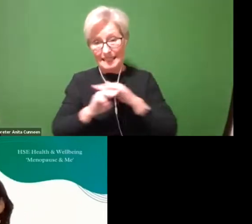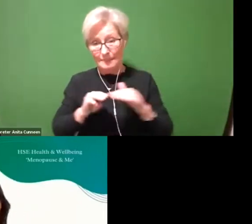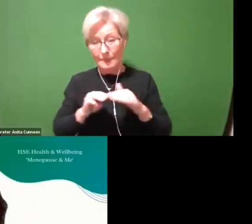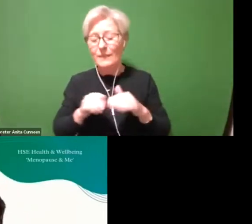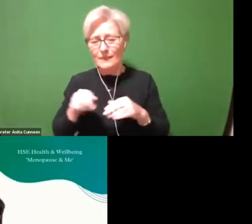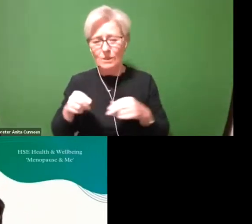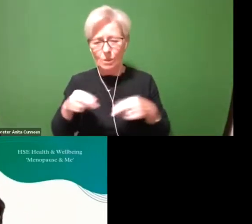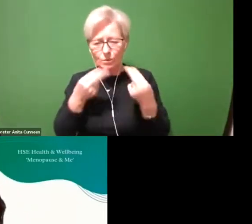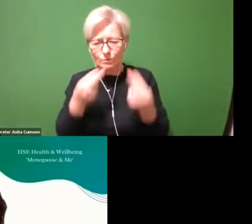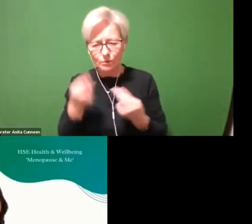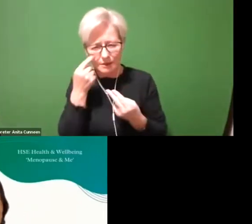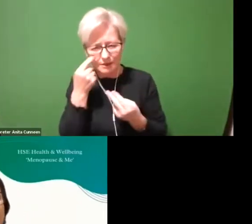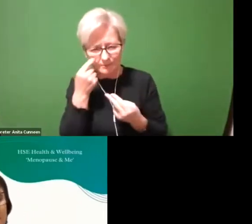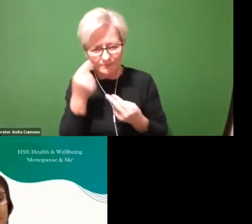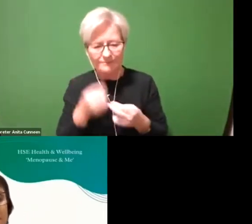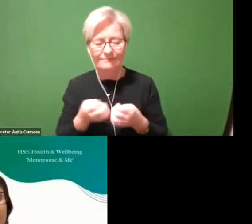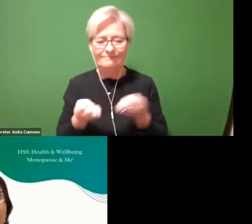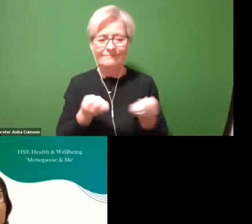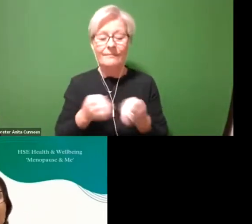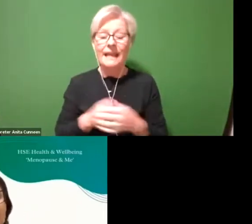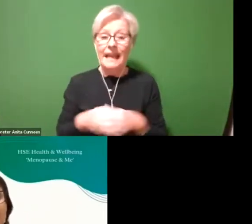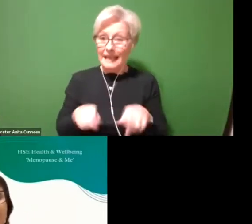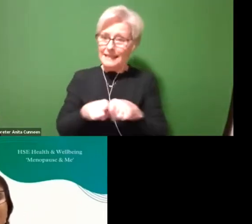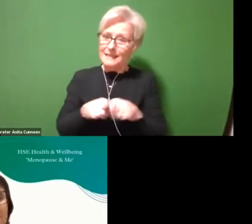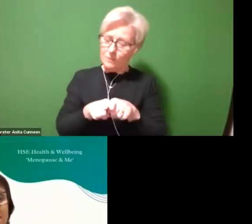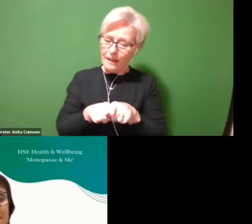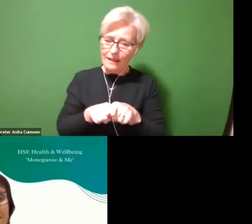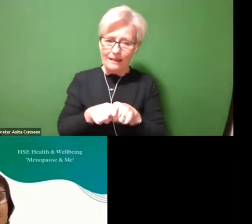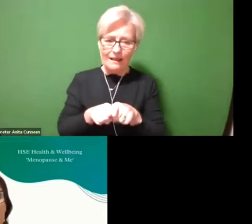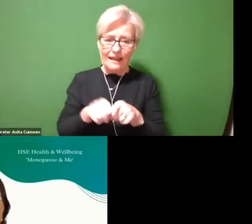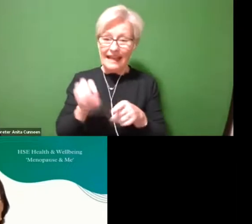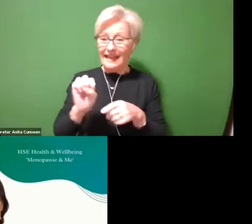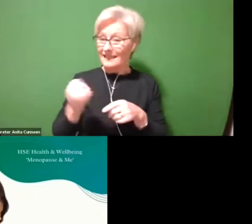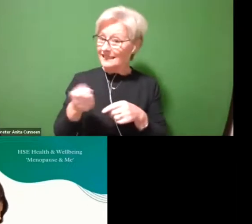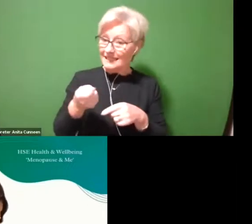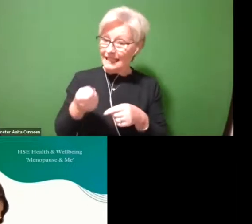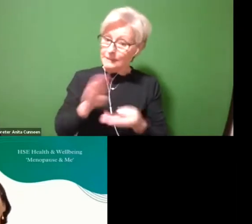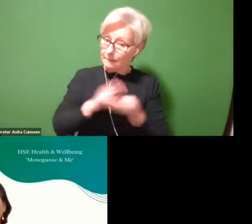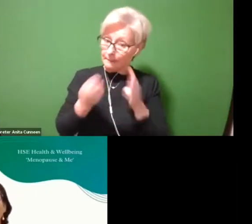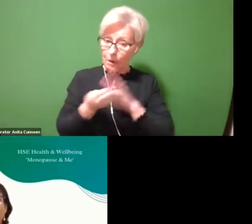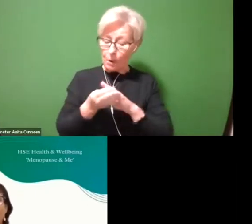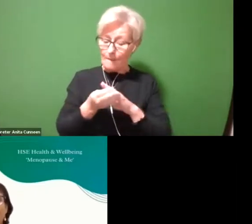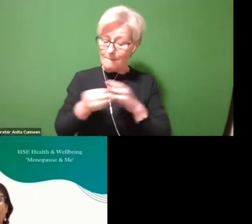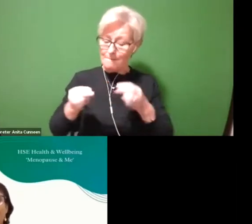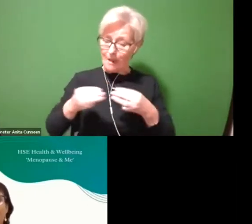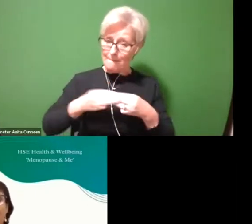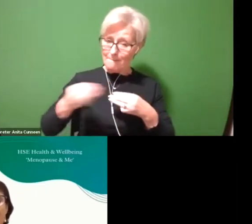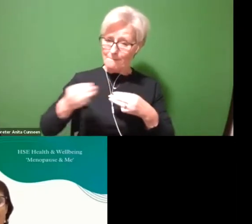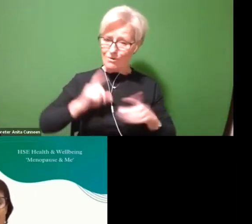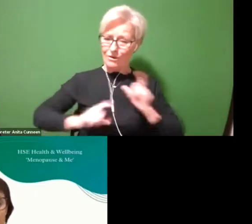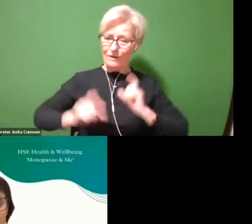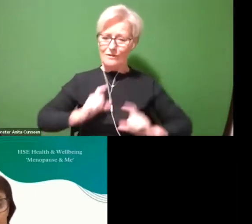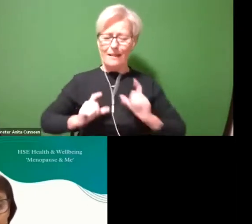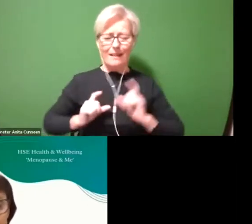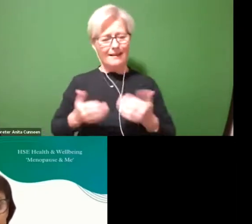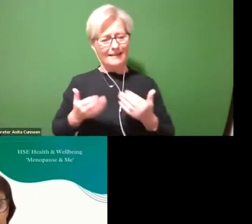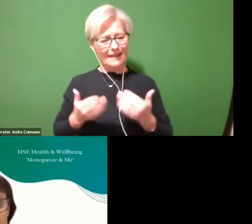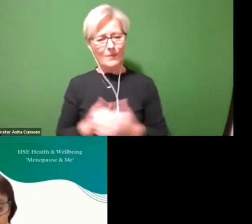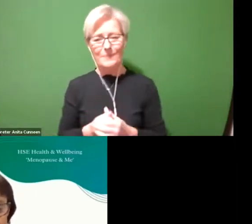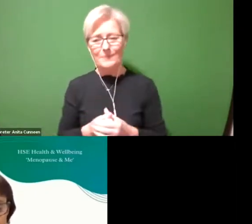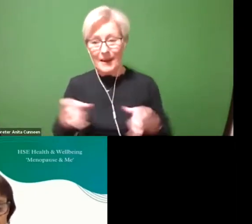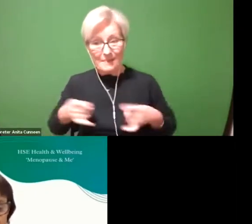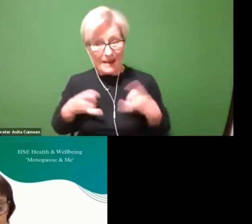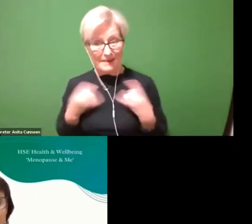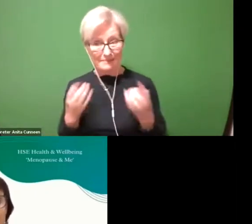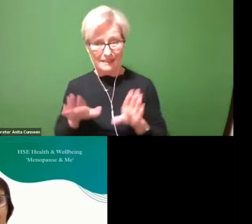tract infections and make intercourse more comfortable. So just to finish on a positive note, I'm really happy to be involved in menopause care for women at a time